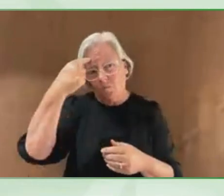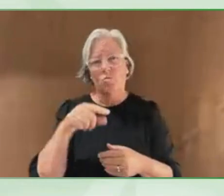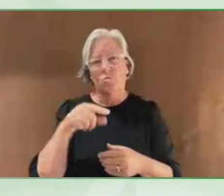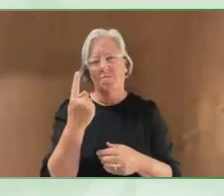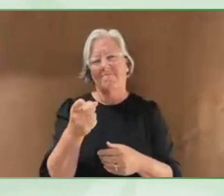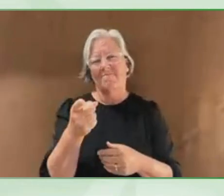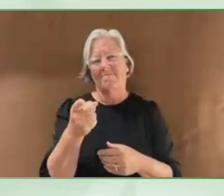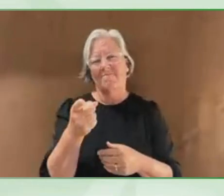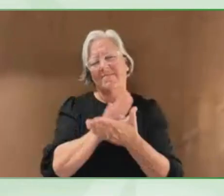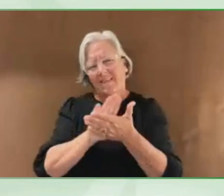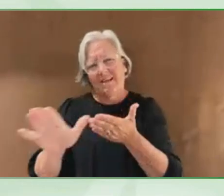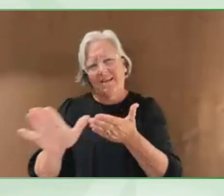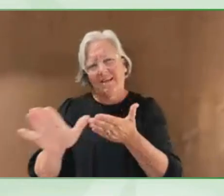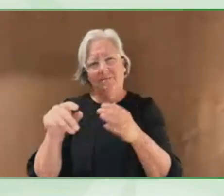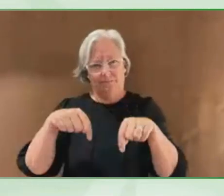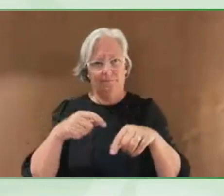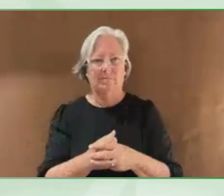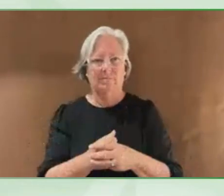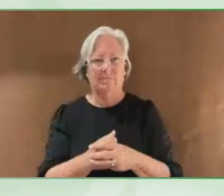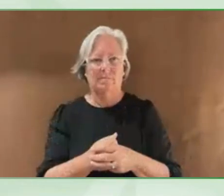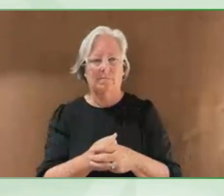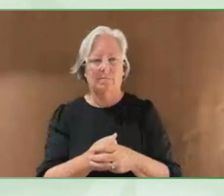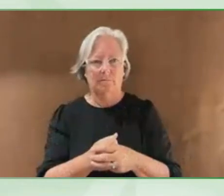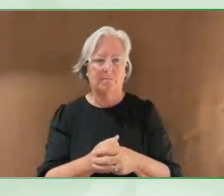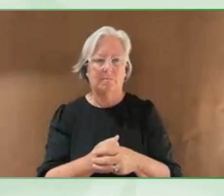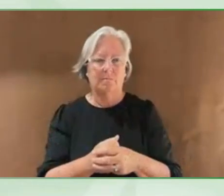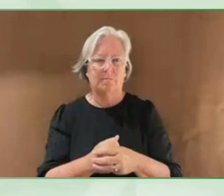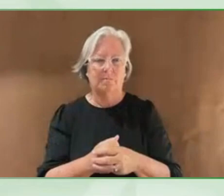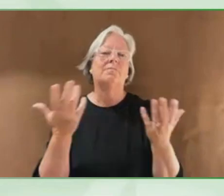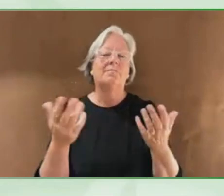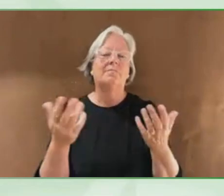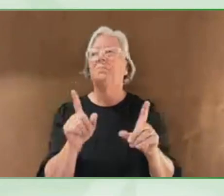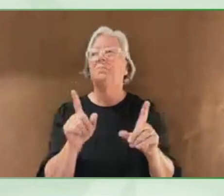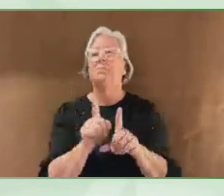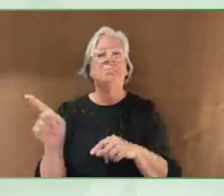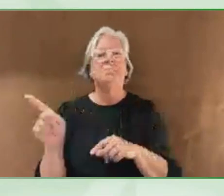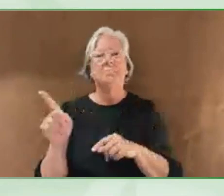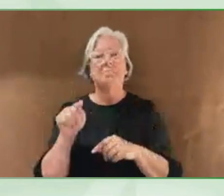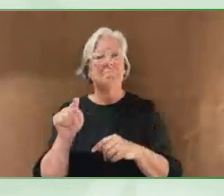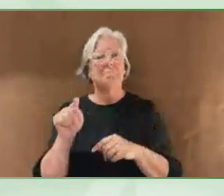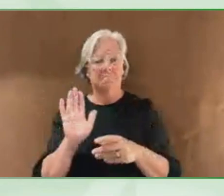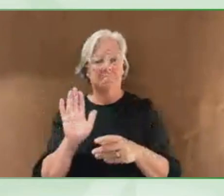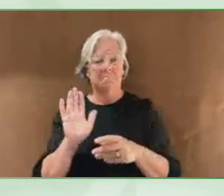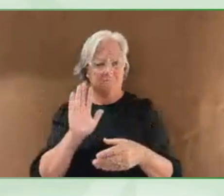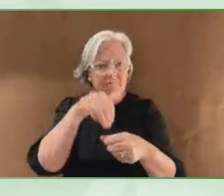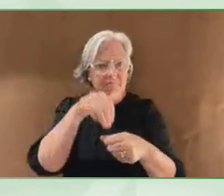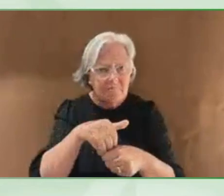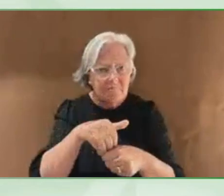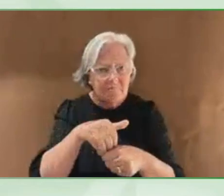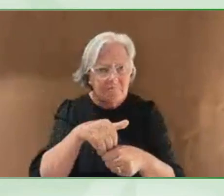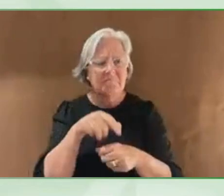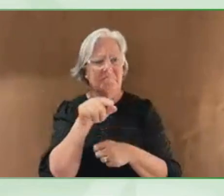what we call new leader onboarding. So every time you go into a team, you